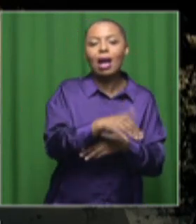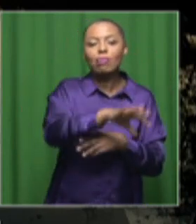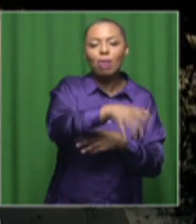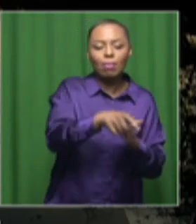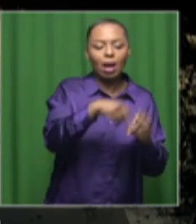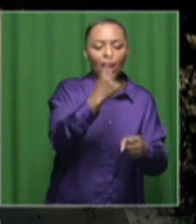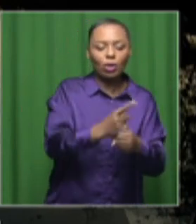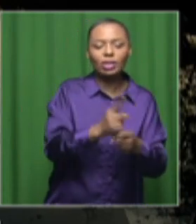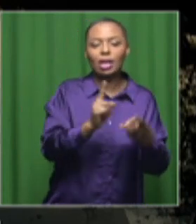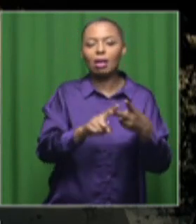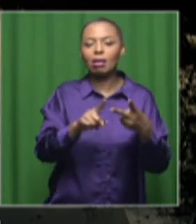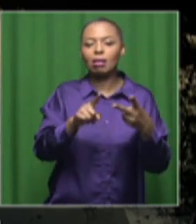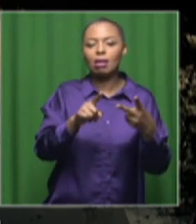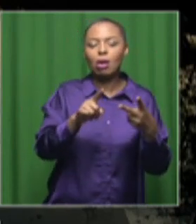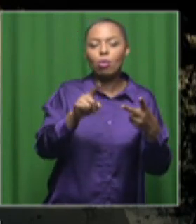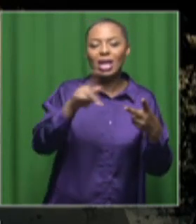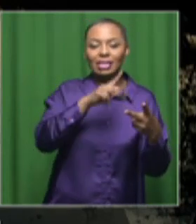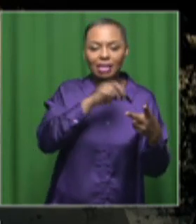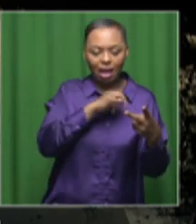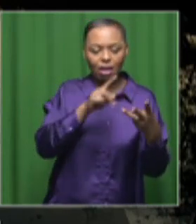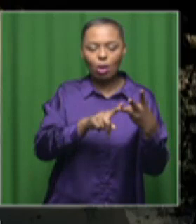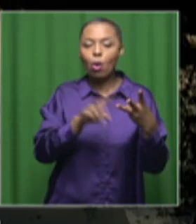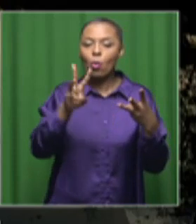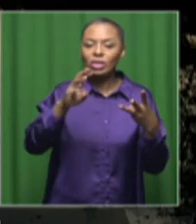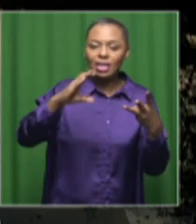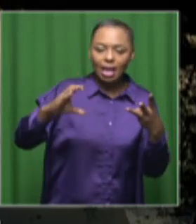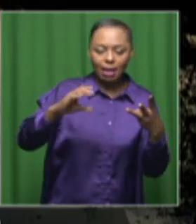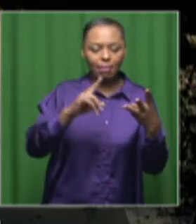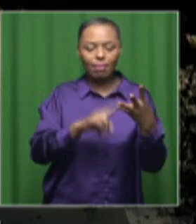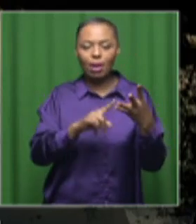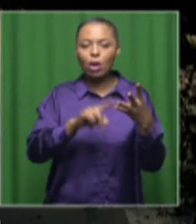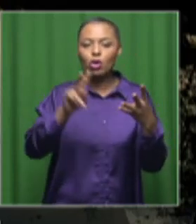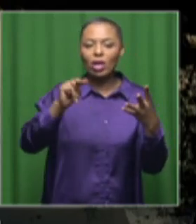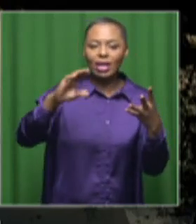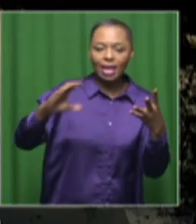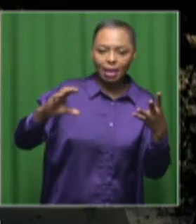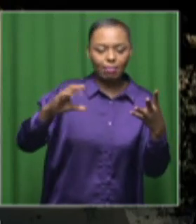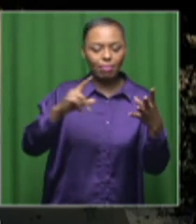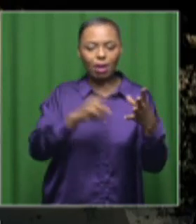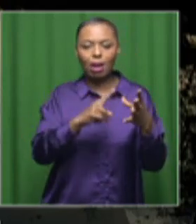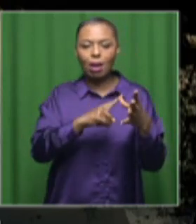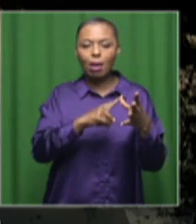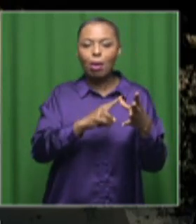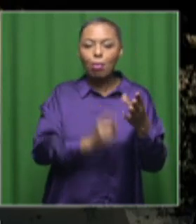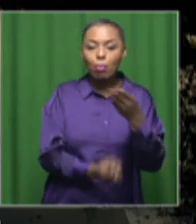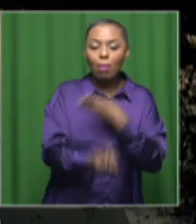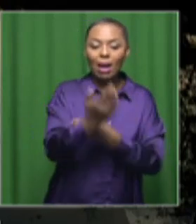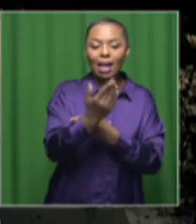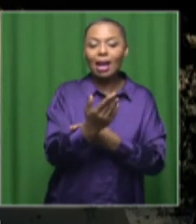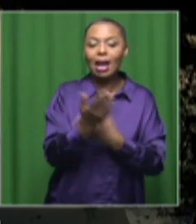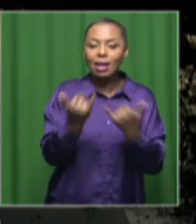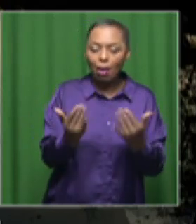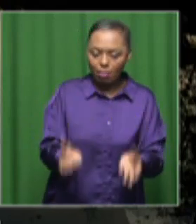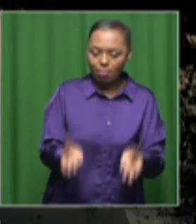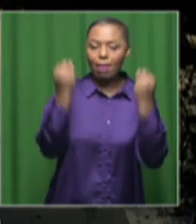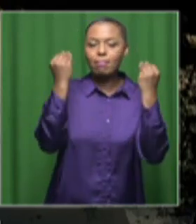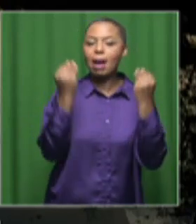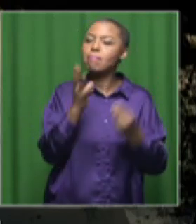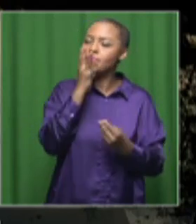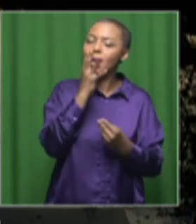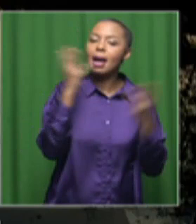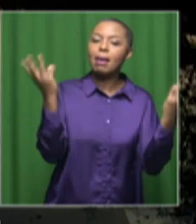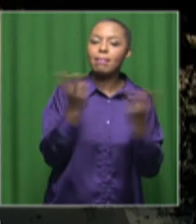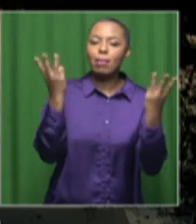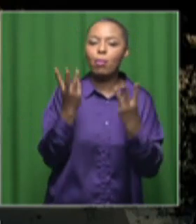the Western Cape, also Northern Cape and Mpumalanga, they received more people,